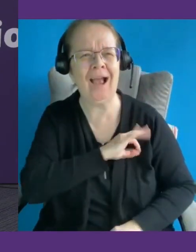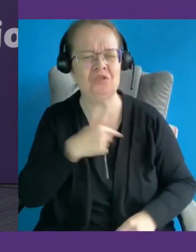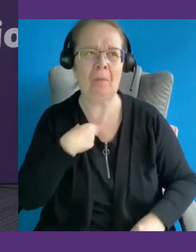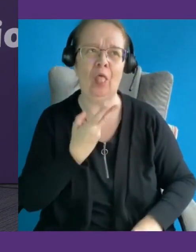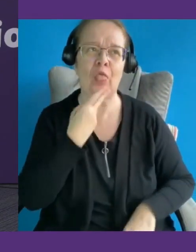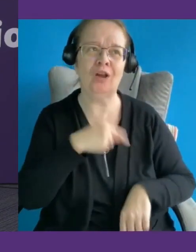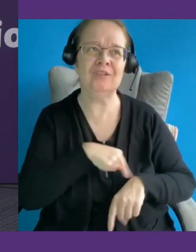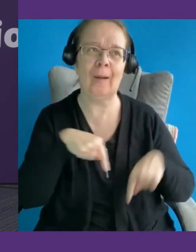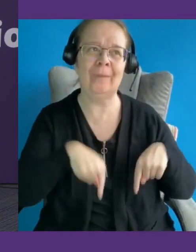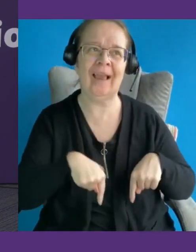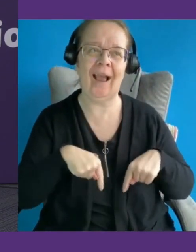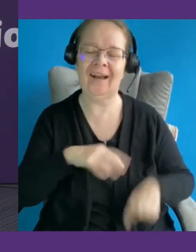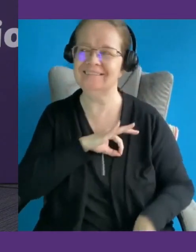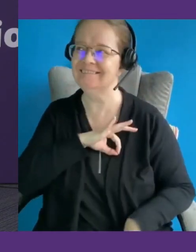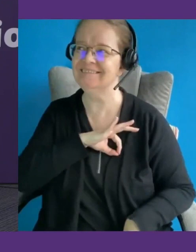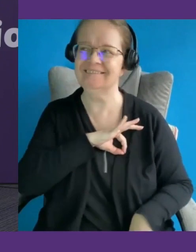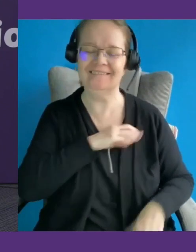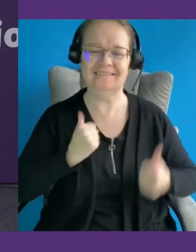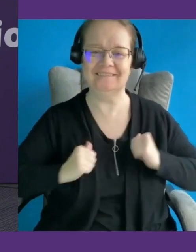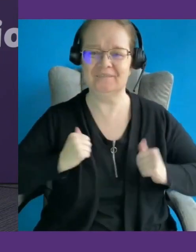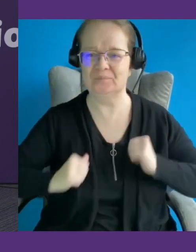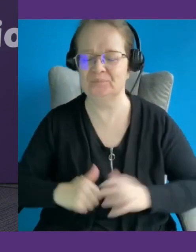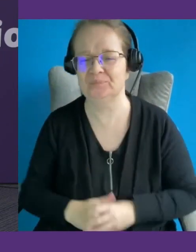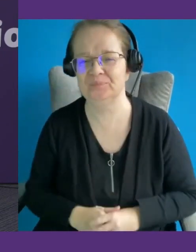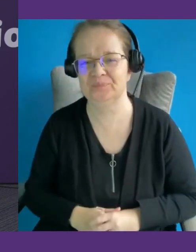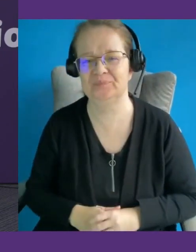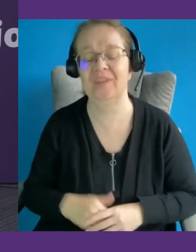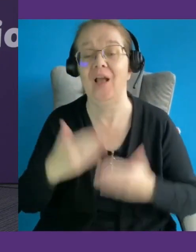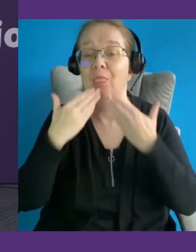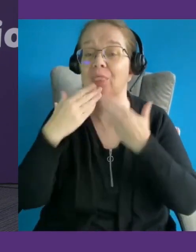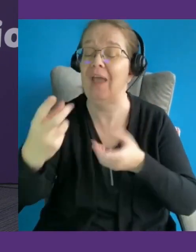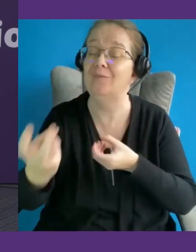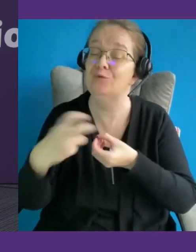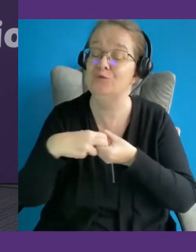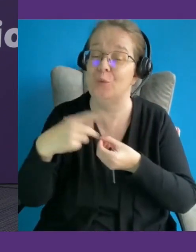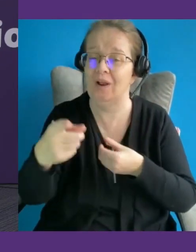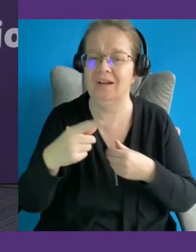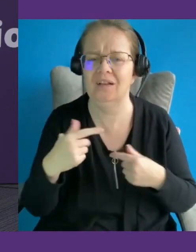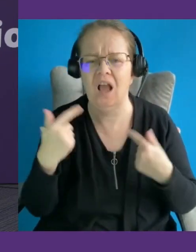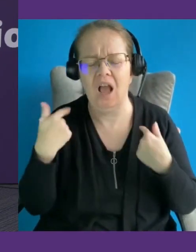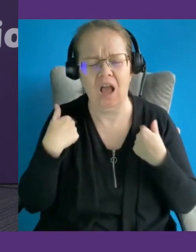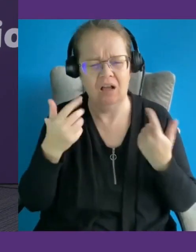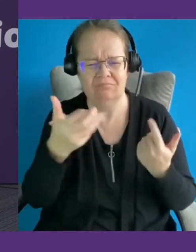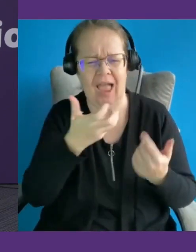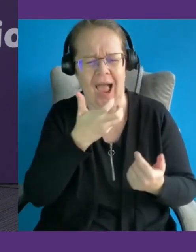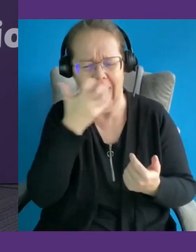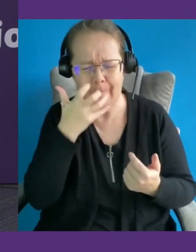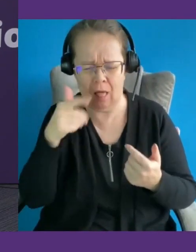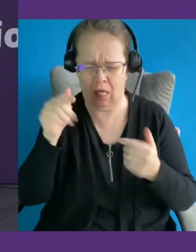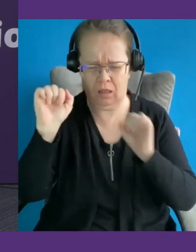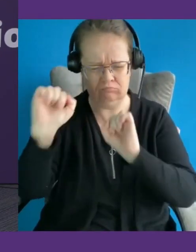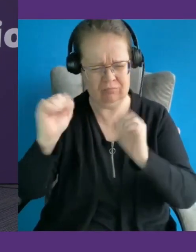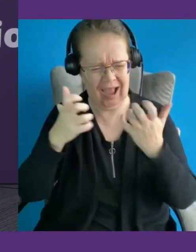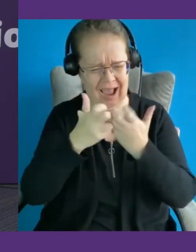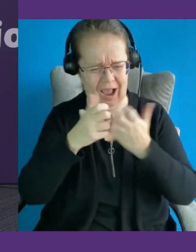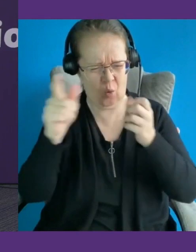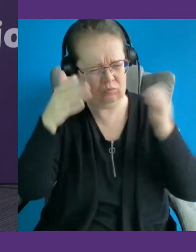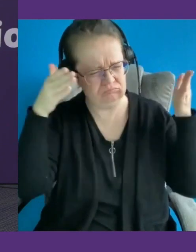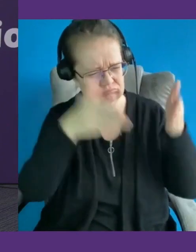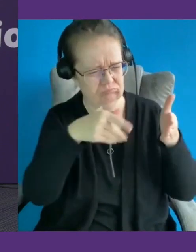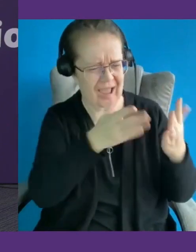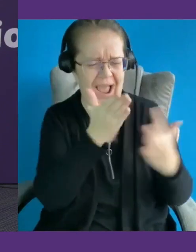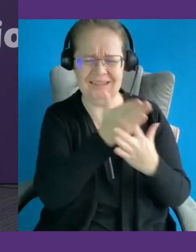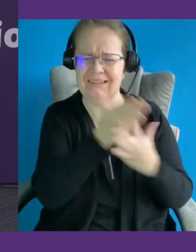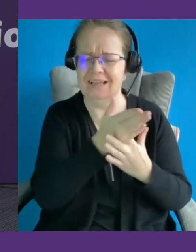So, thank you so much for joining us. We're going to talk a bit about how Apple approaches accessibility, but can you tell me a little bit first about your role and how that